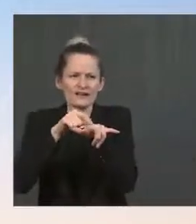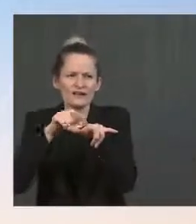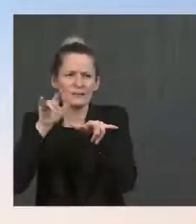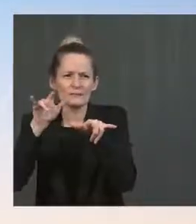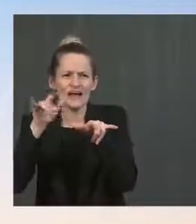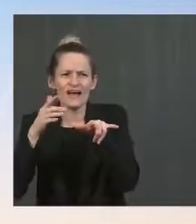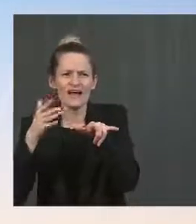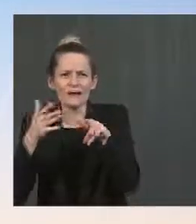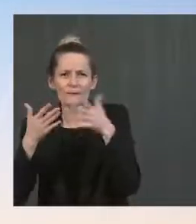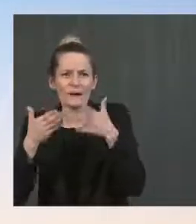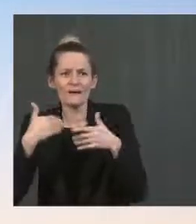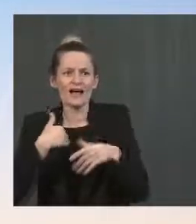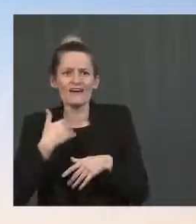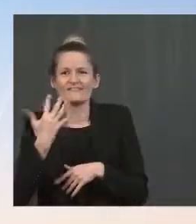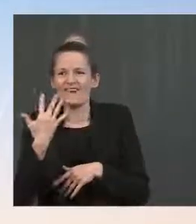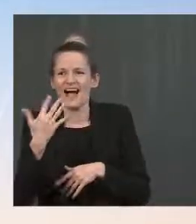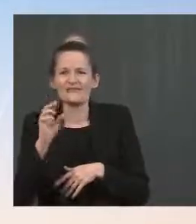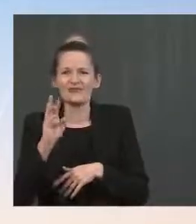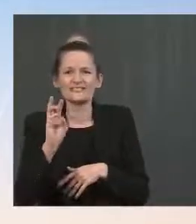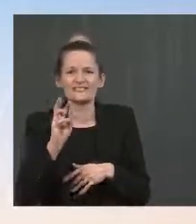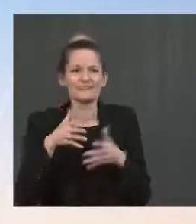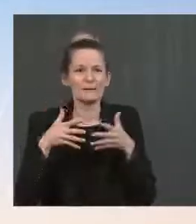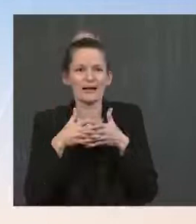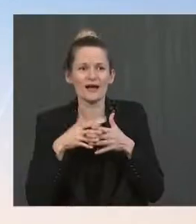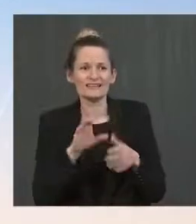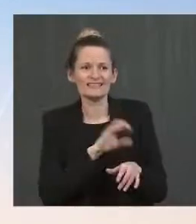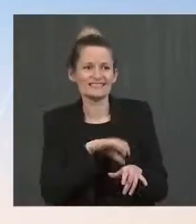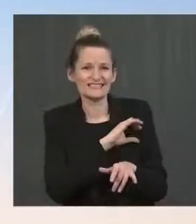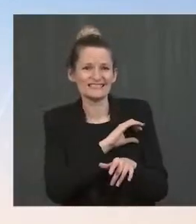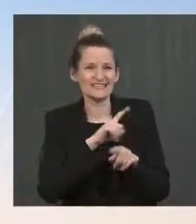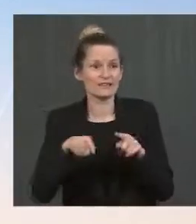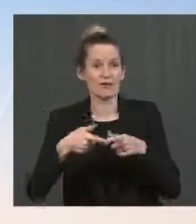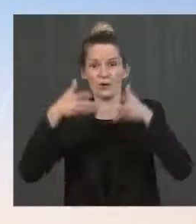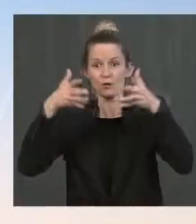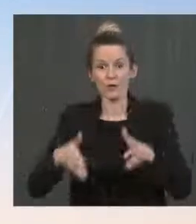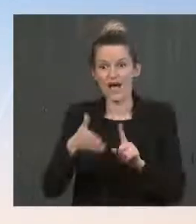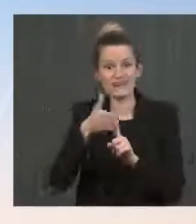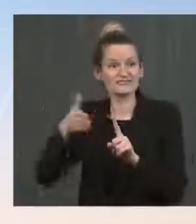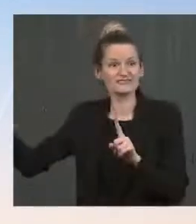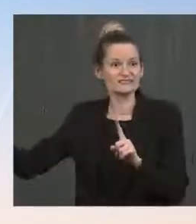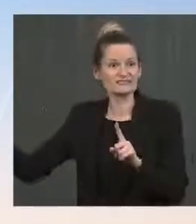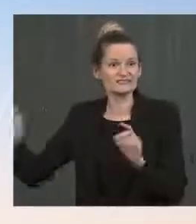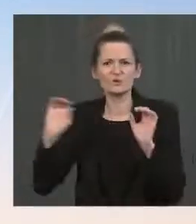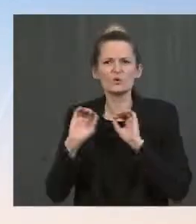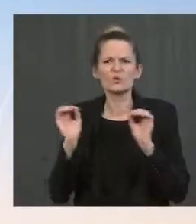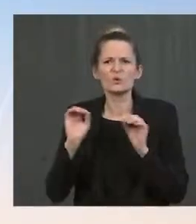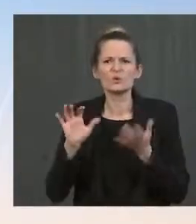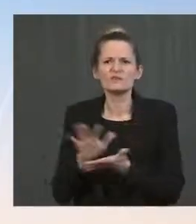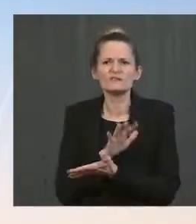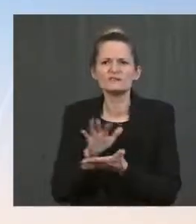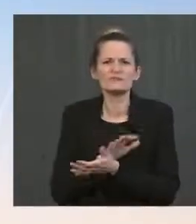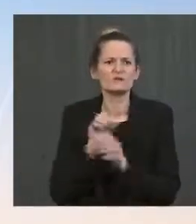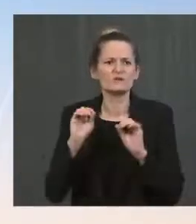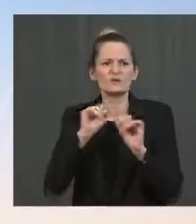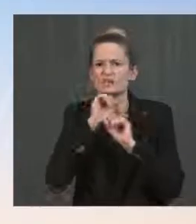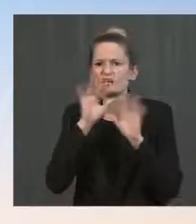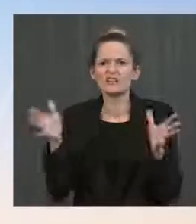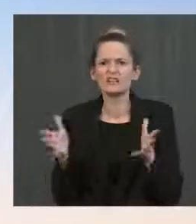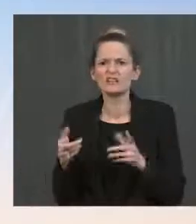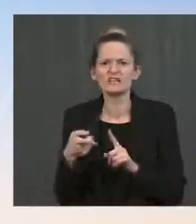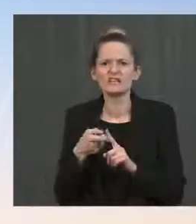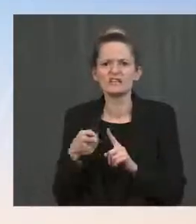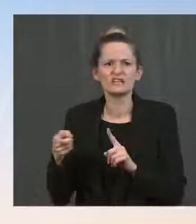individuals where we don't have manifests for them. We don't know what the security protocols are for them. We don't know what their documentation is. And there